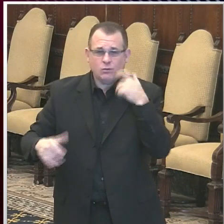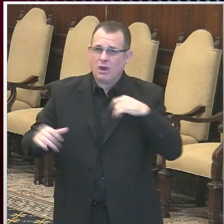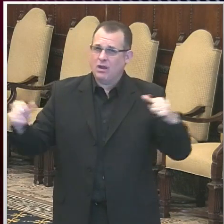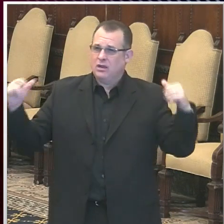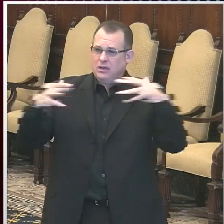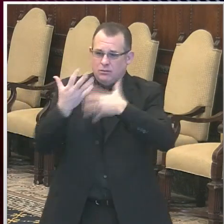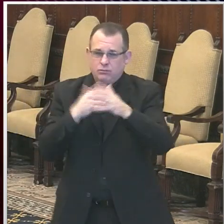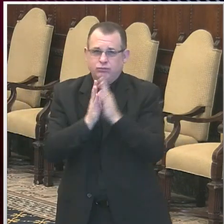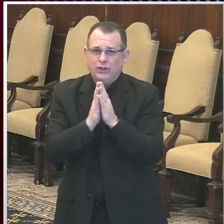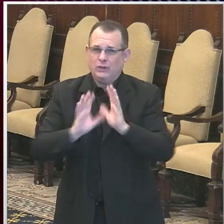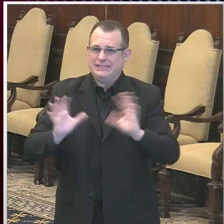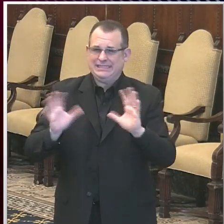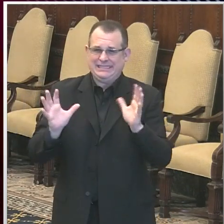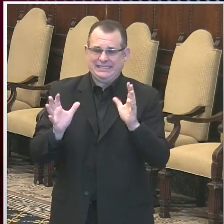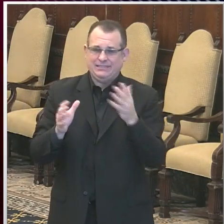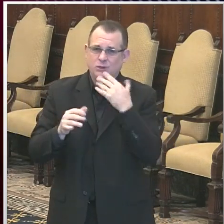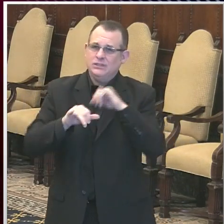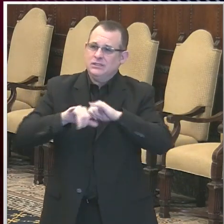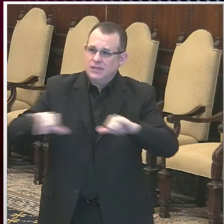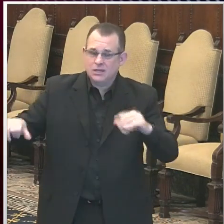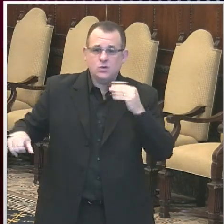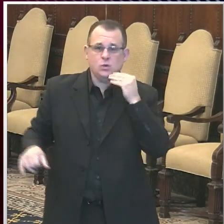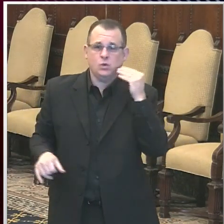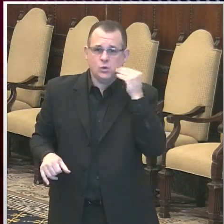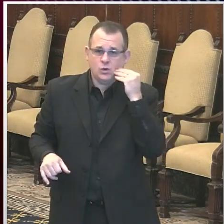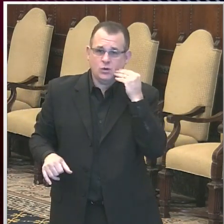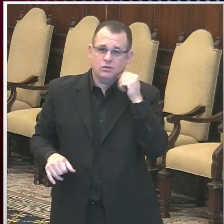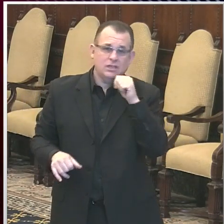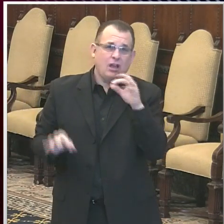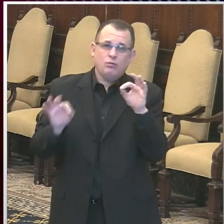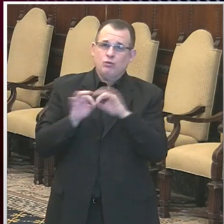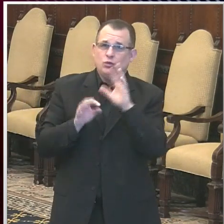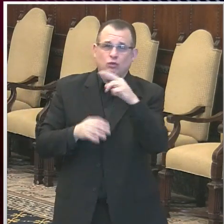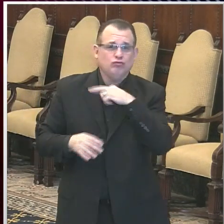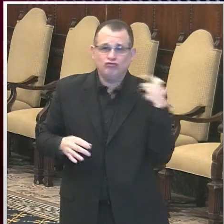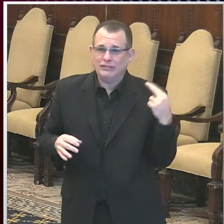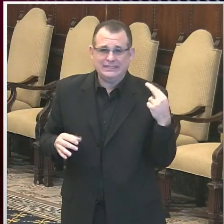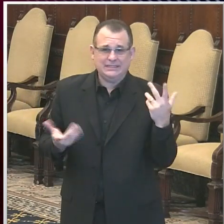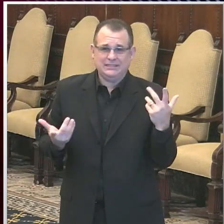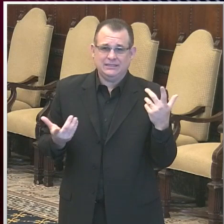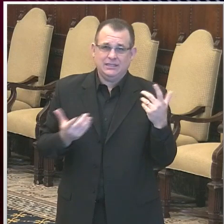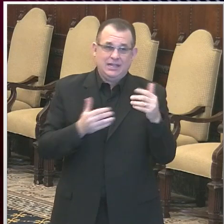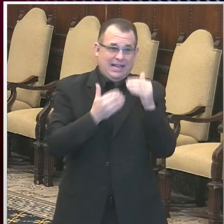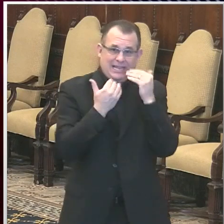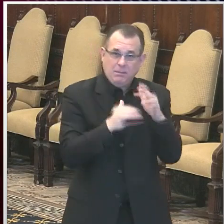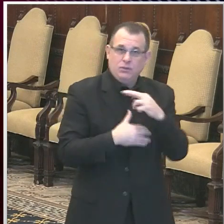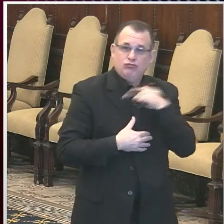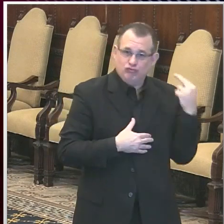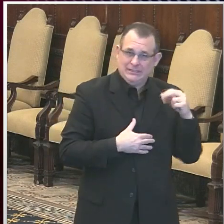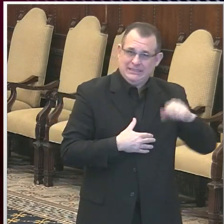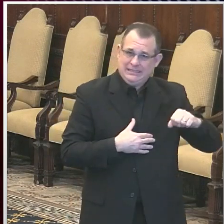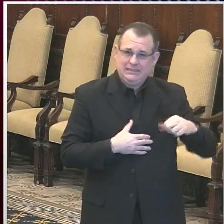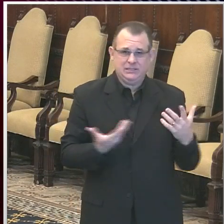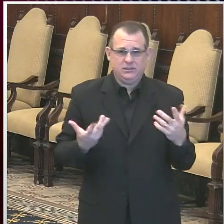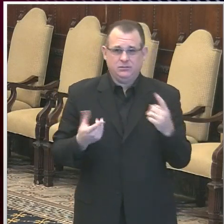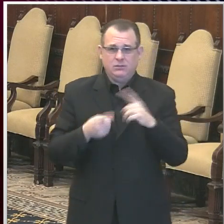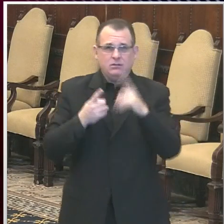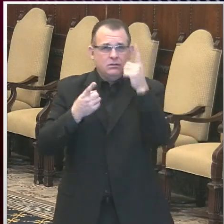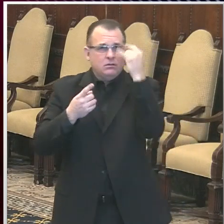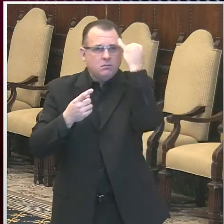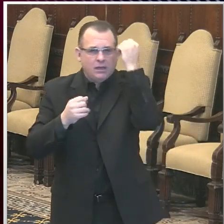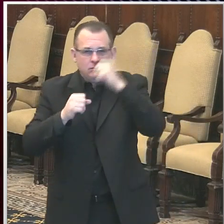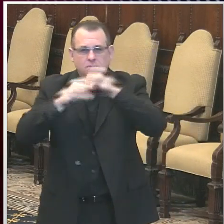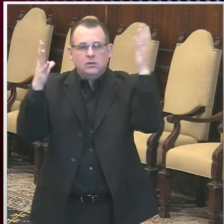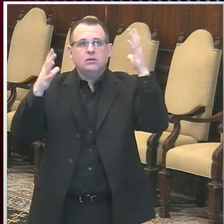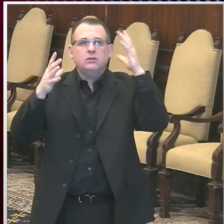notice. Please remember that no risk is better than minimal risk. This is a time to imagine and innovate, a